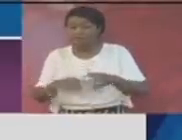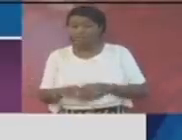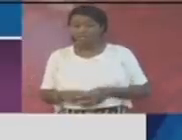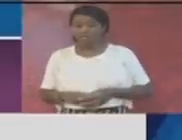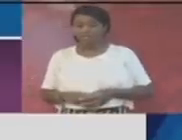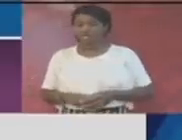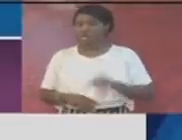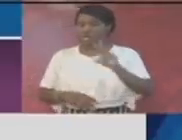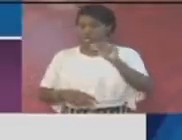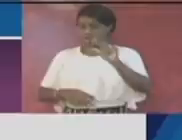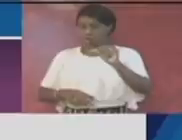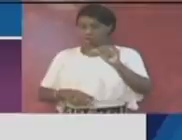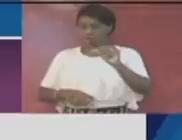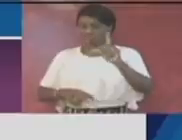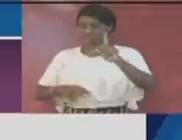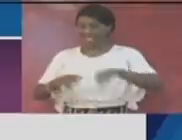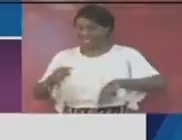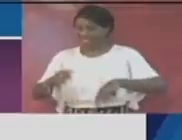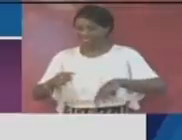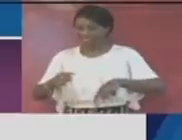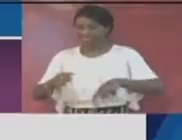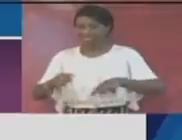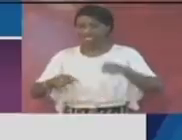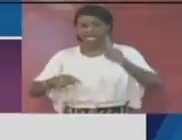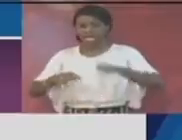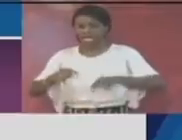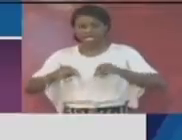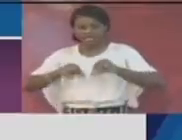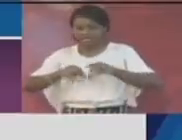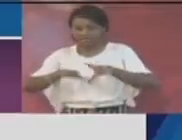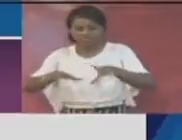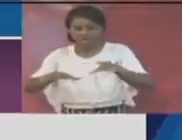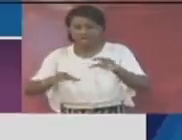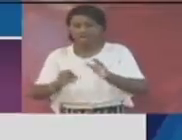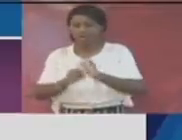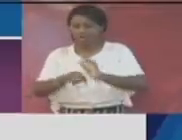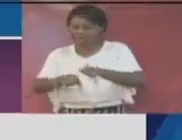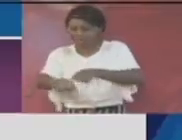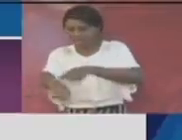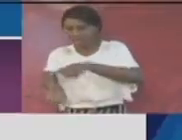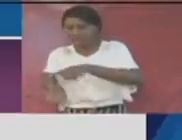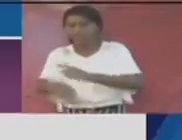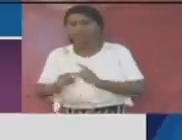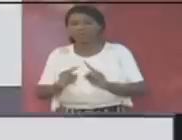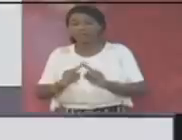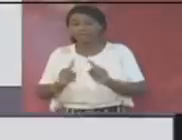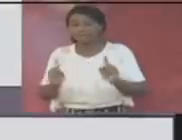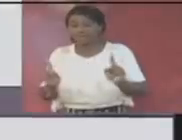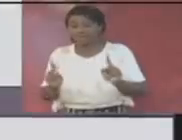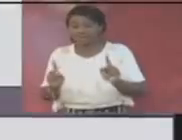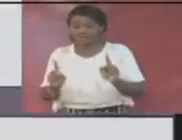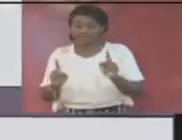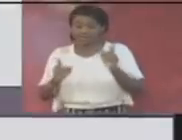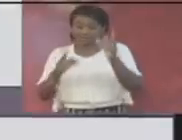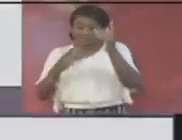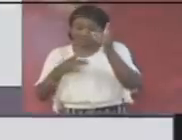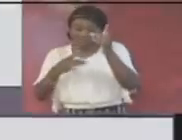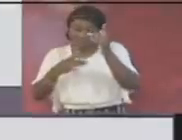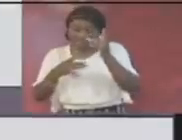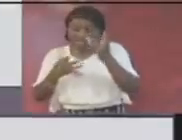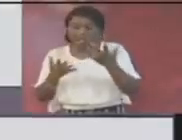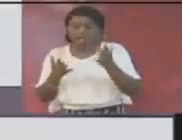So no, long COVID is not usually contagious. But long COVID symptoms are caused by the